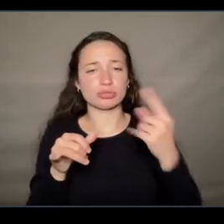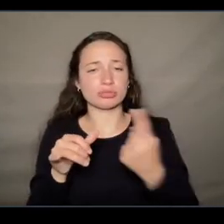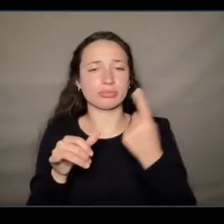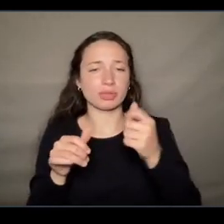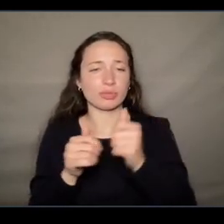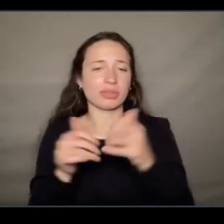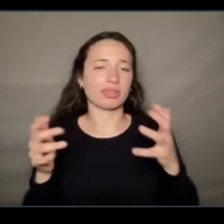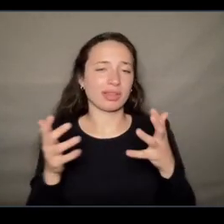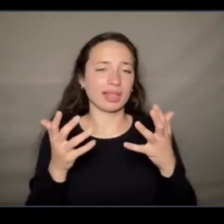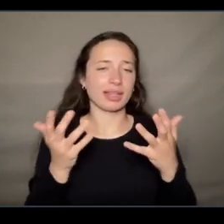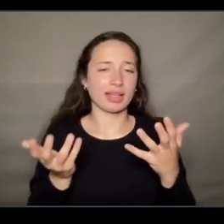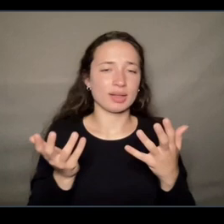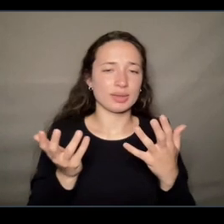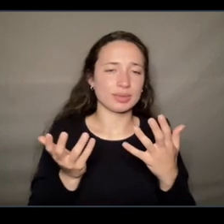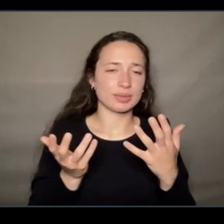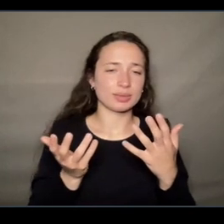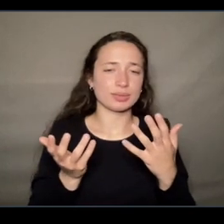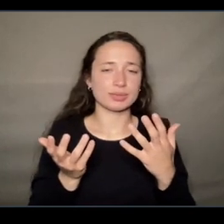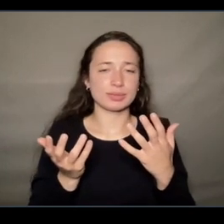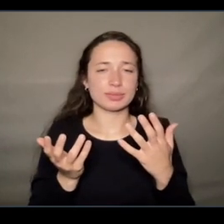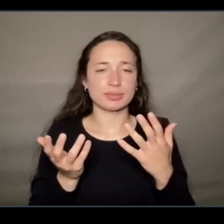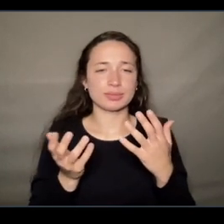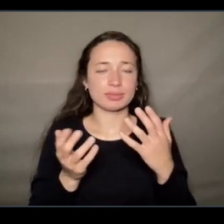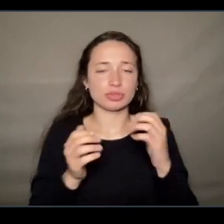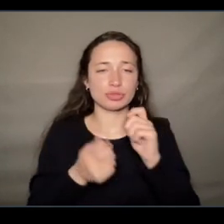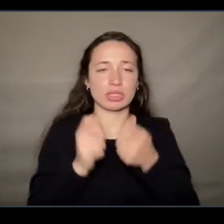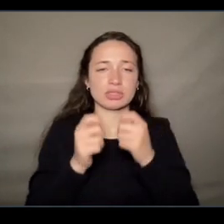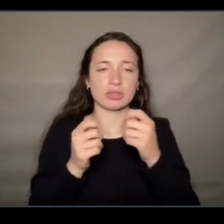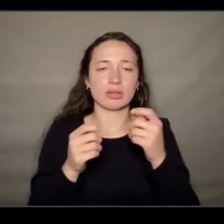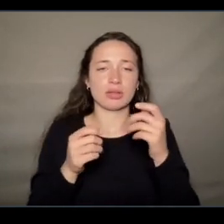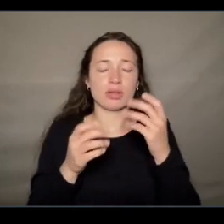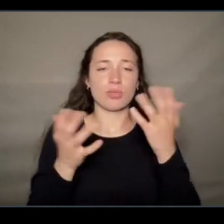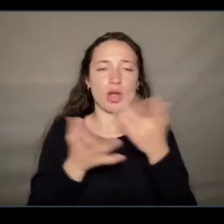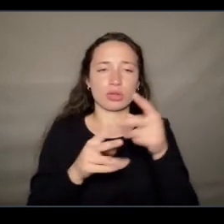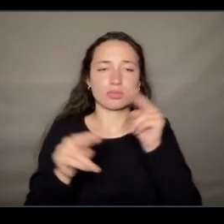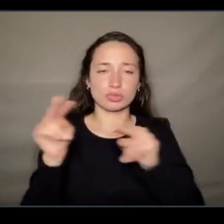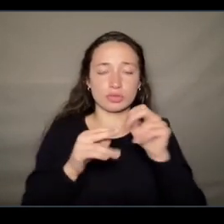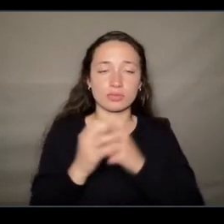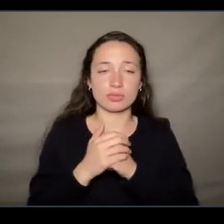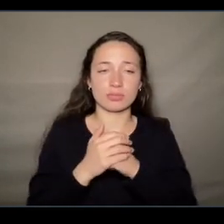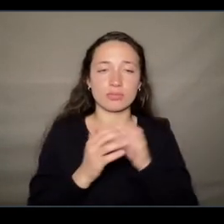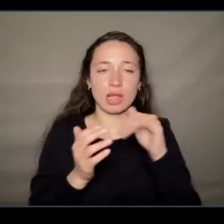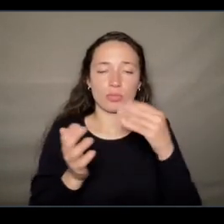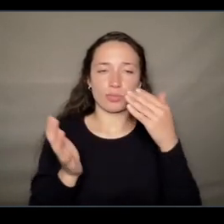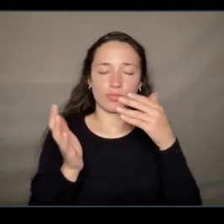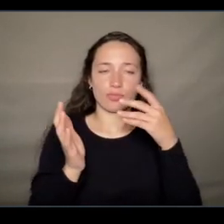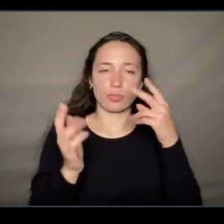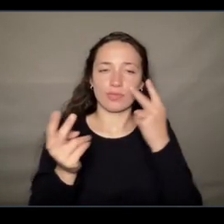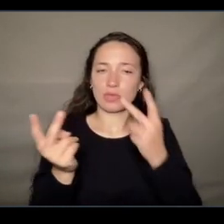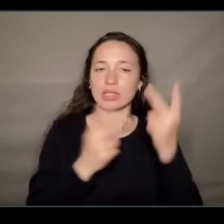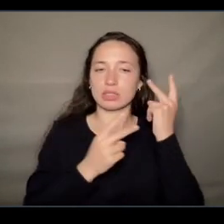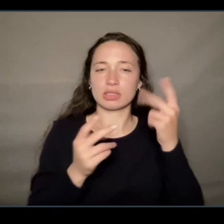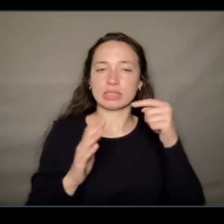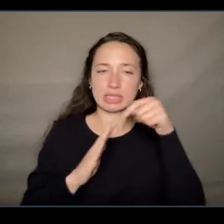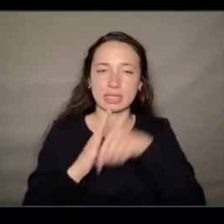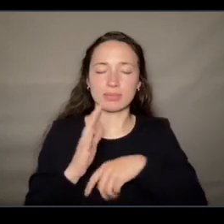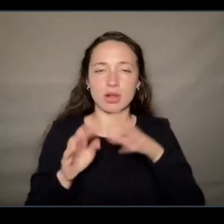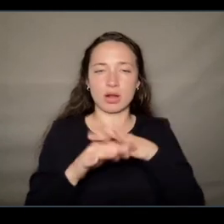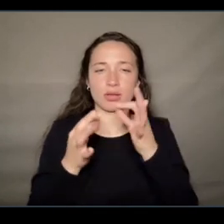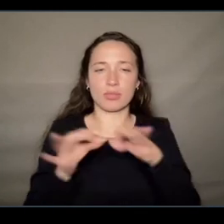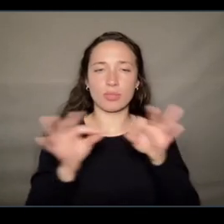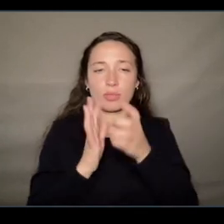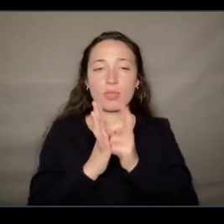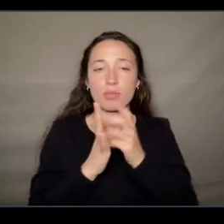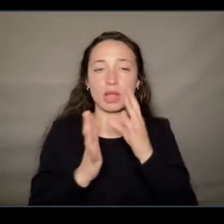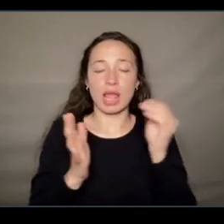you can't measure something without changing that which you observe. By reflecting so deeply on important